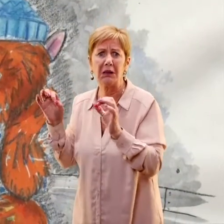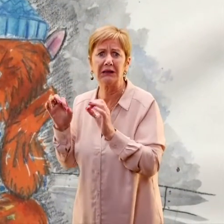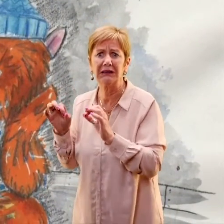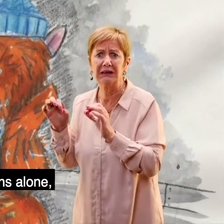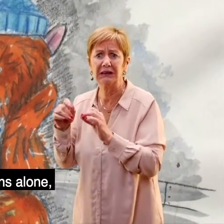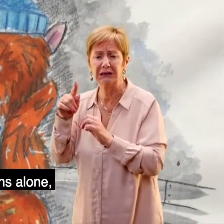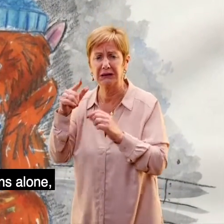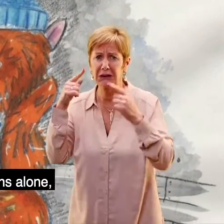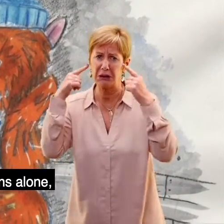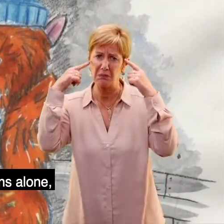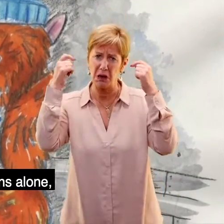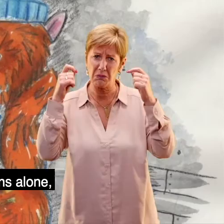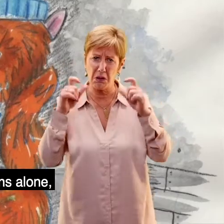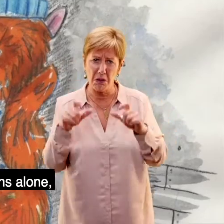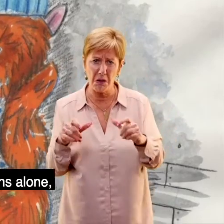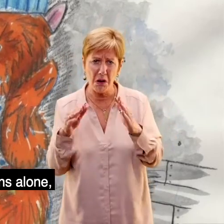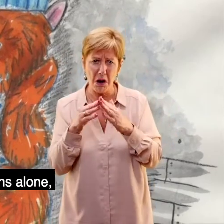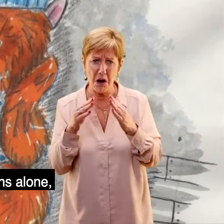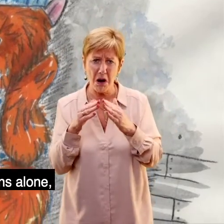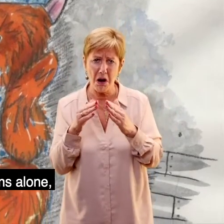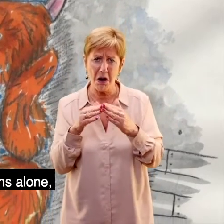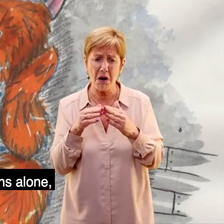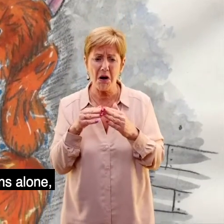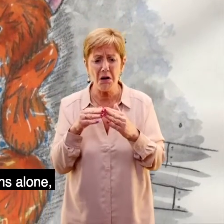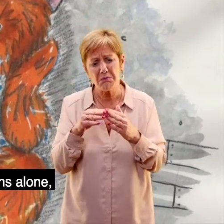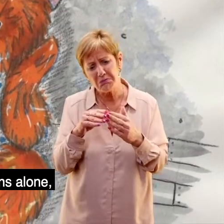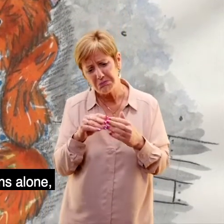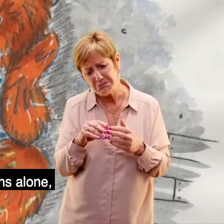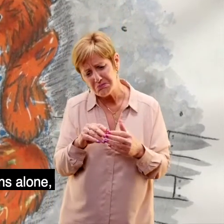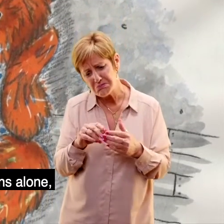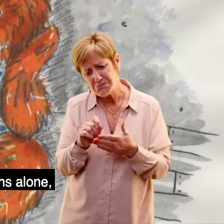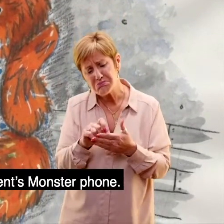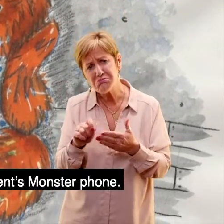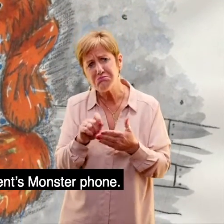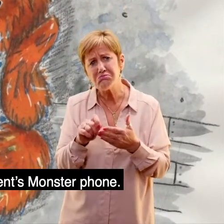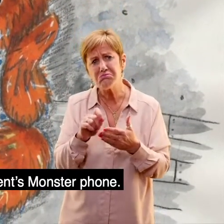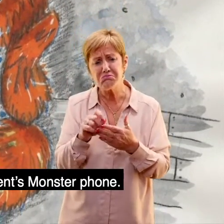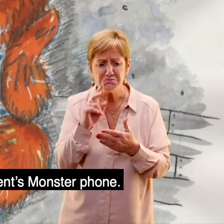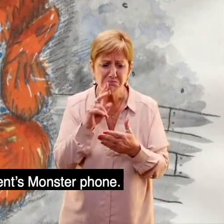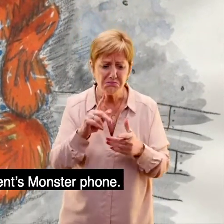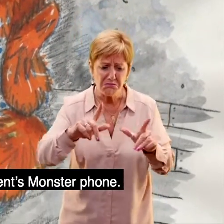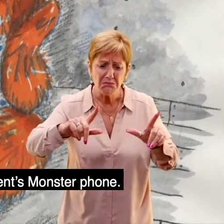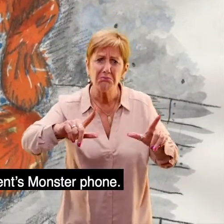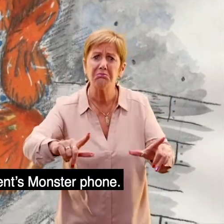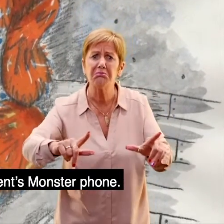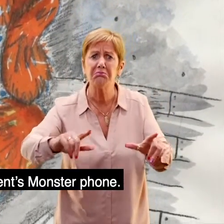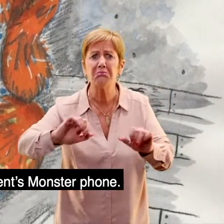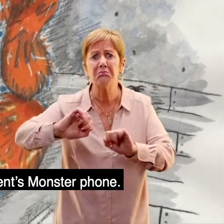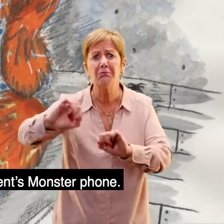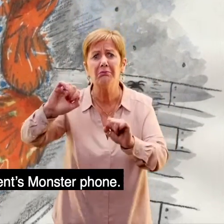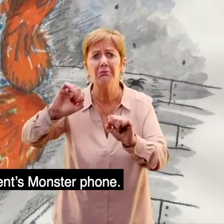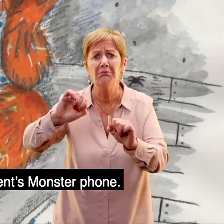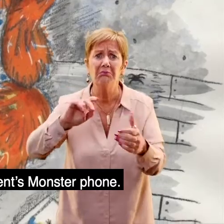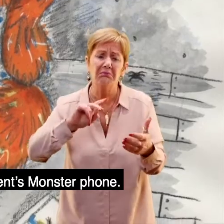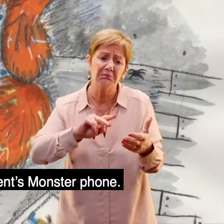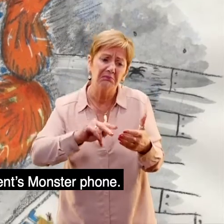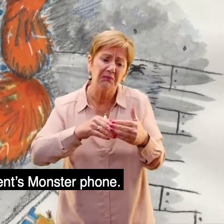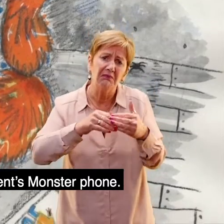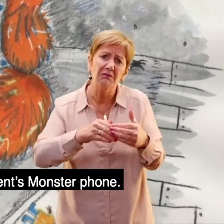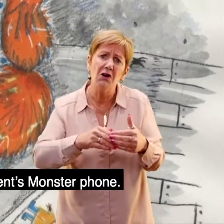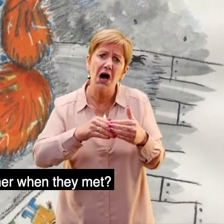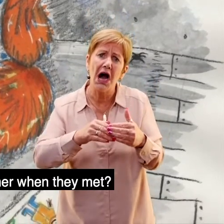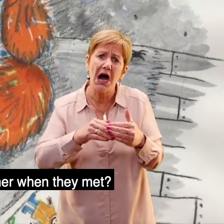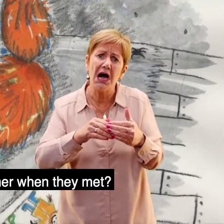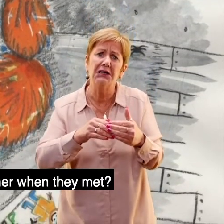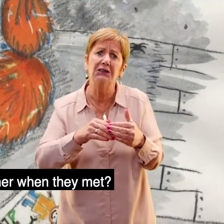Marge Monster did her lessons alone, saw her teachers and friends on her parents' monster phone. Would her